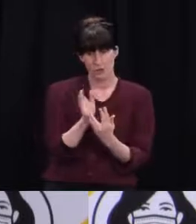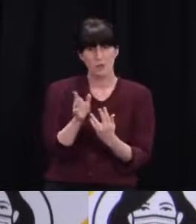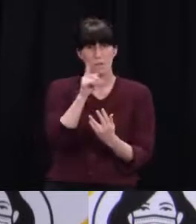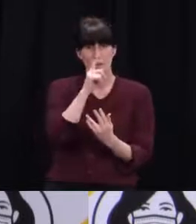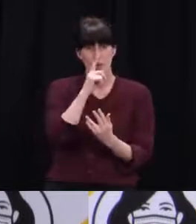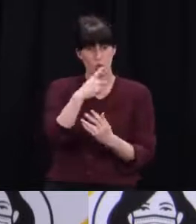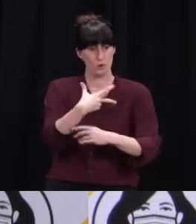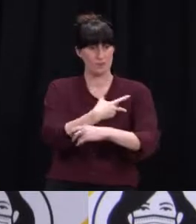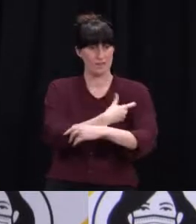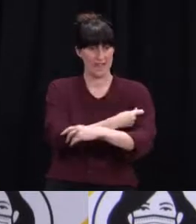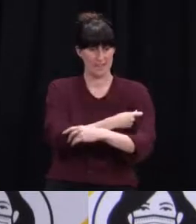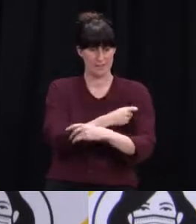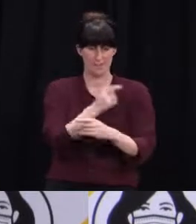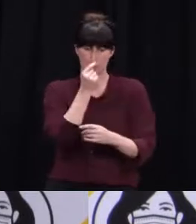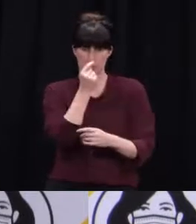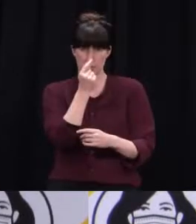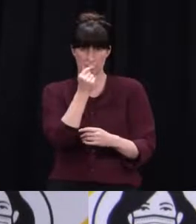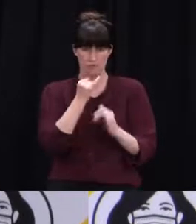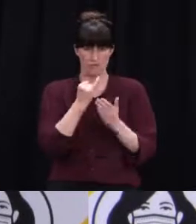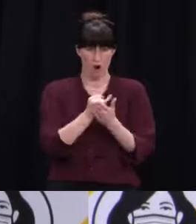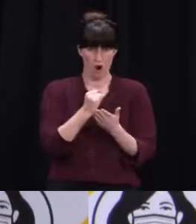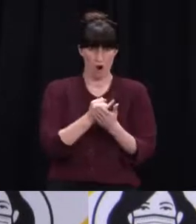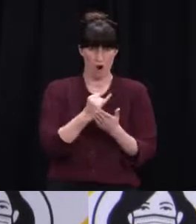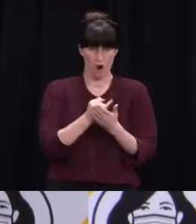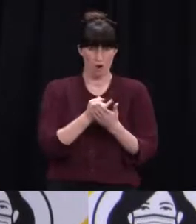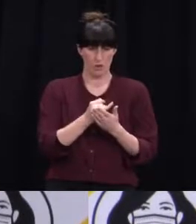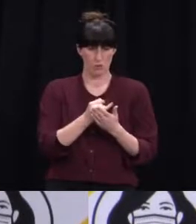made to send those letters out to those people?